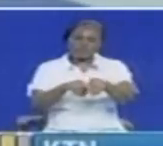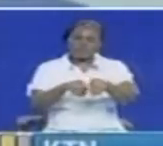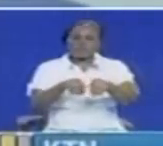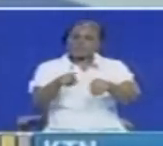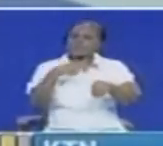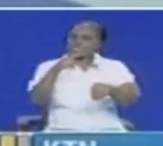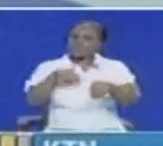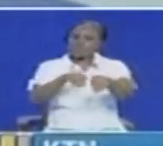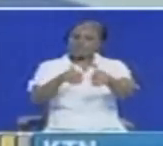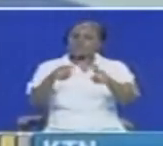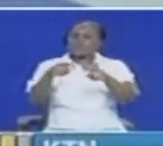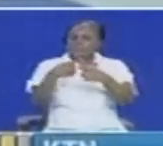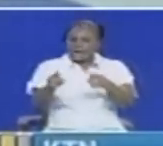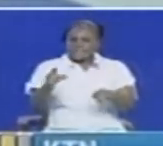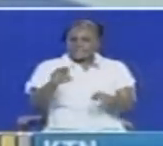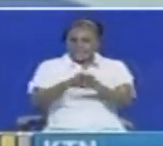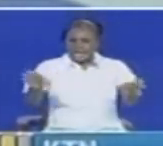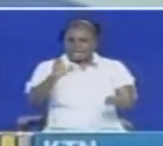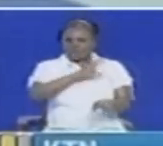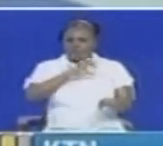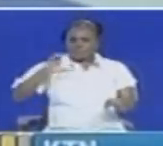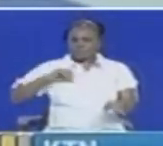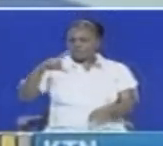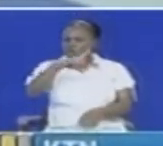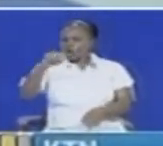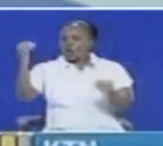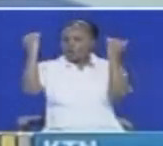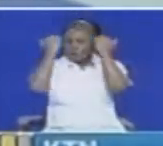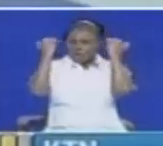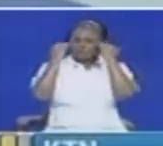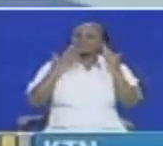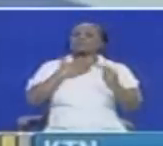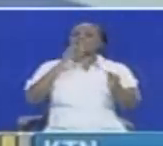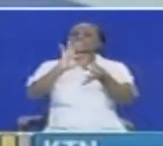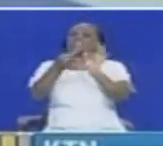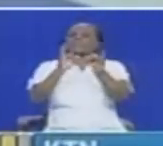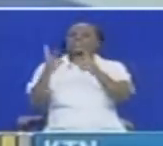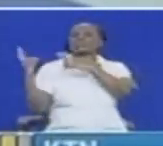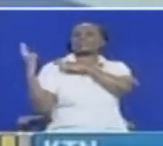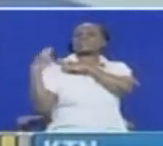and the Lands Commission has taken you to court to seek interpretation on the mandate between you